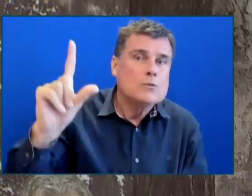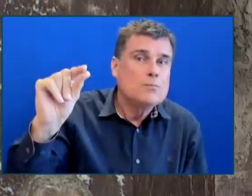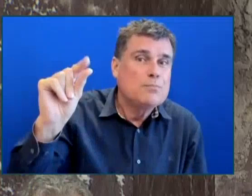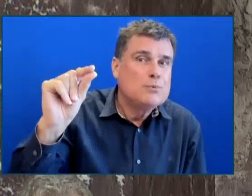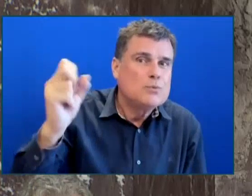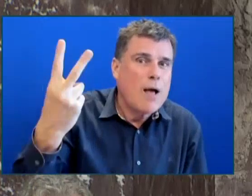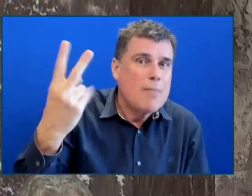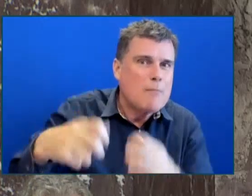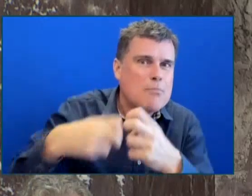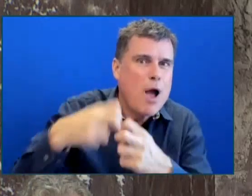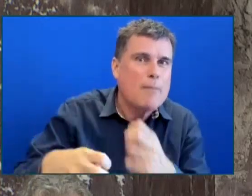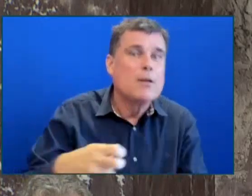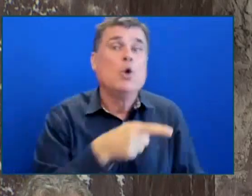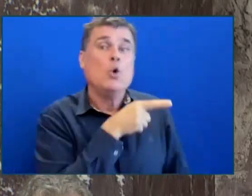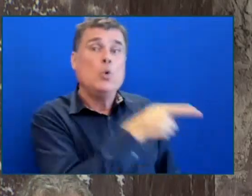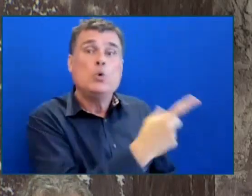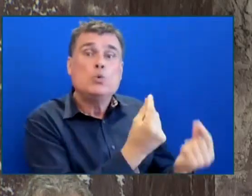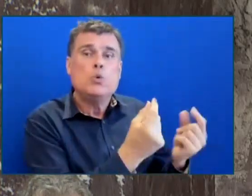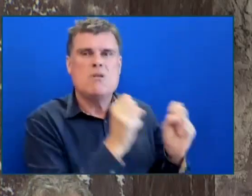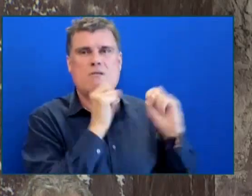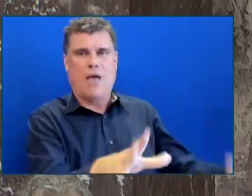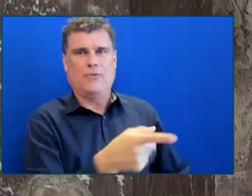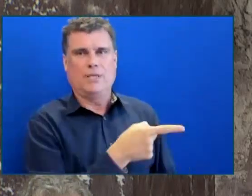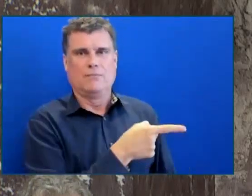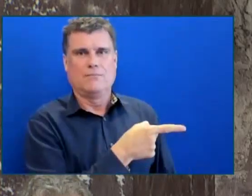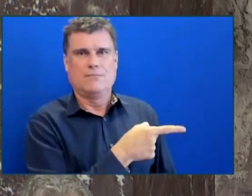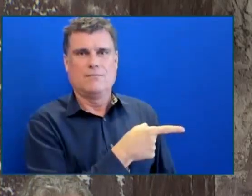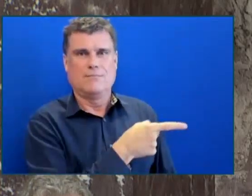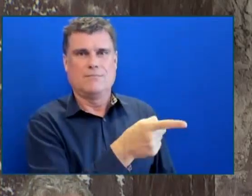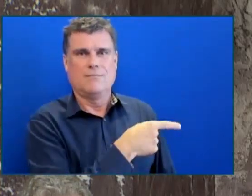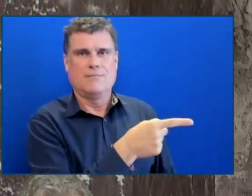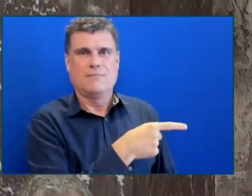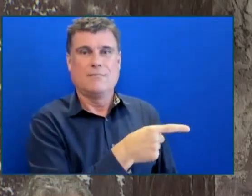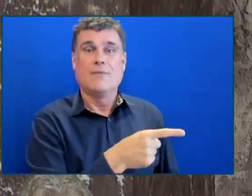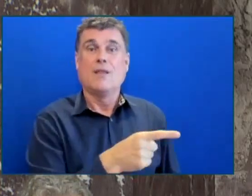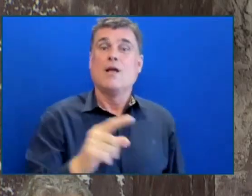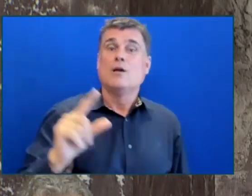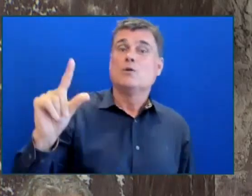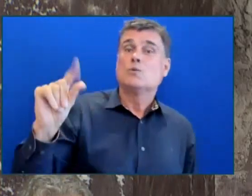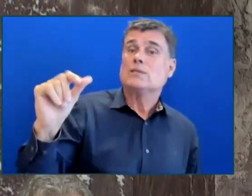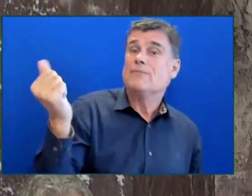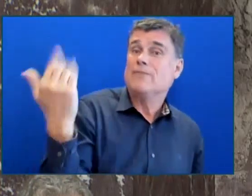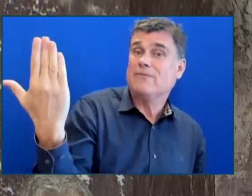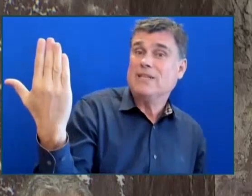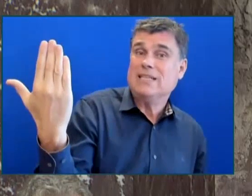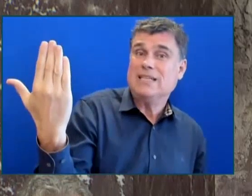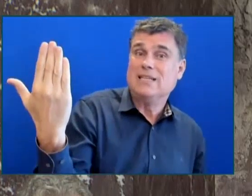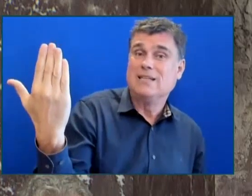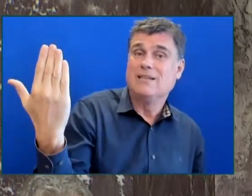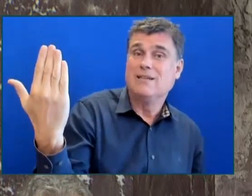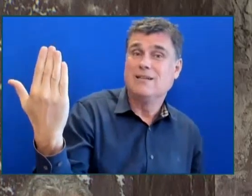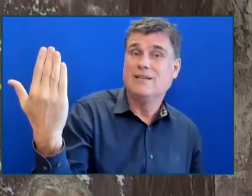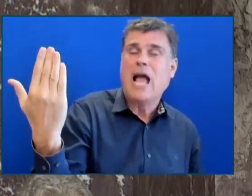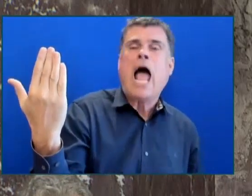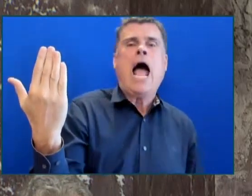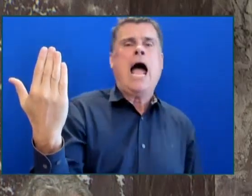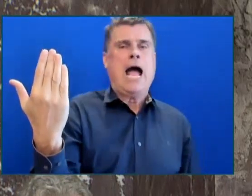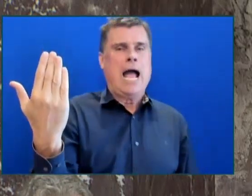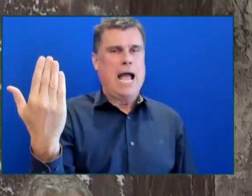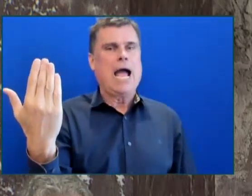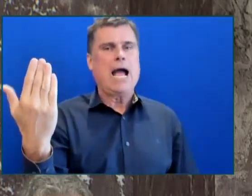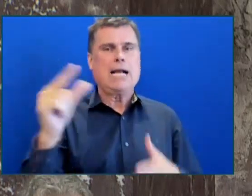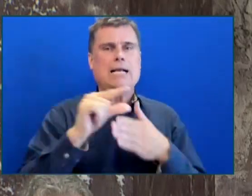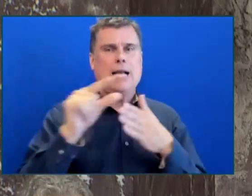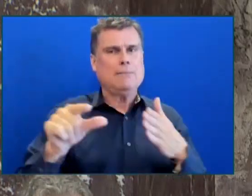the opposition when they were in government saying something is definitely not right here, and despite past notifications to various parties of potential